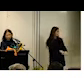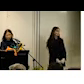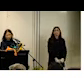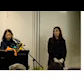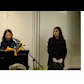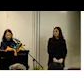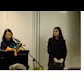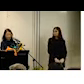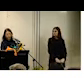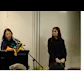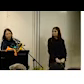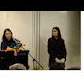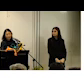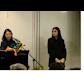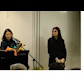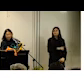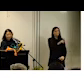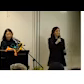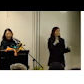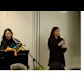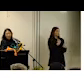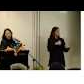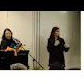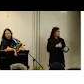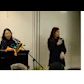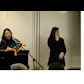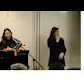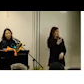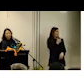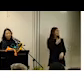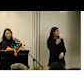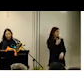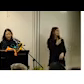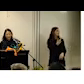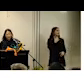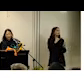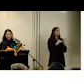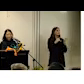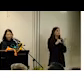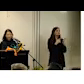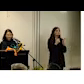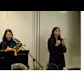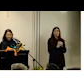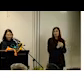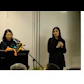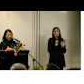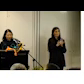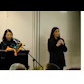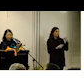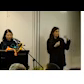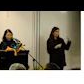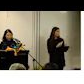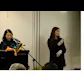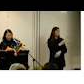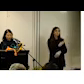So this is a paradigm changing discovery, and we published this paper